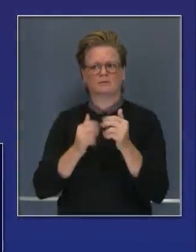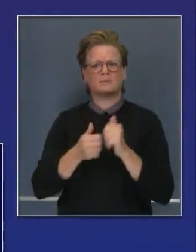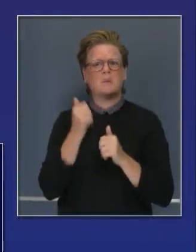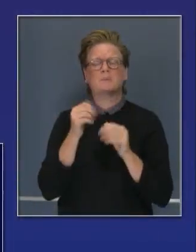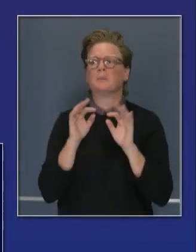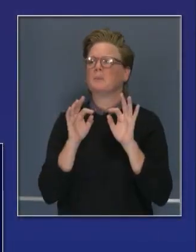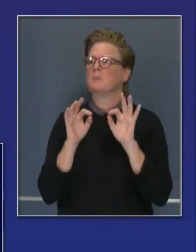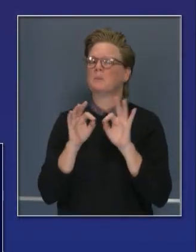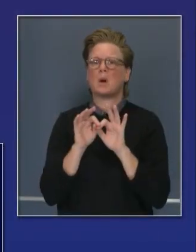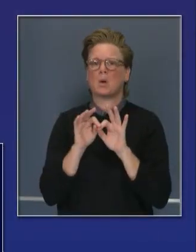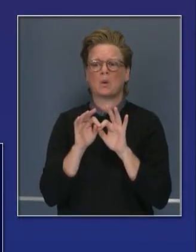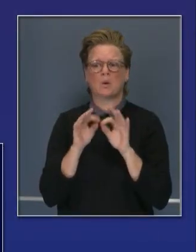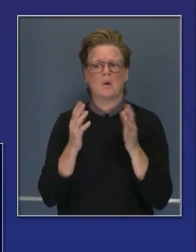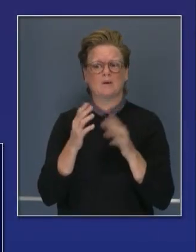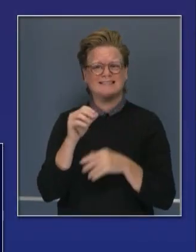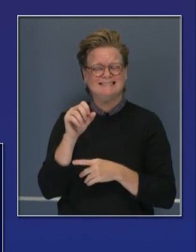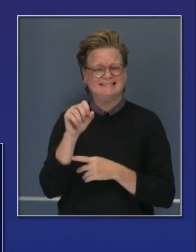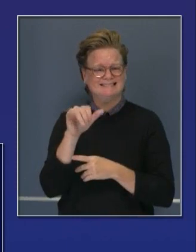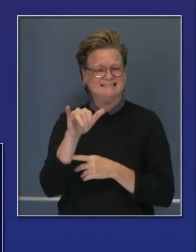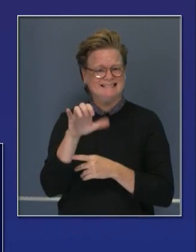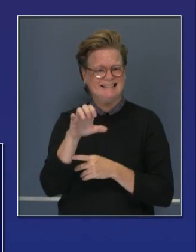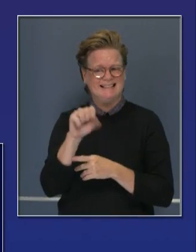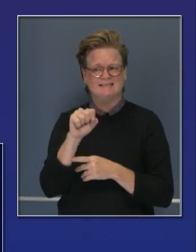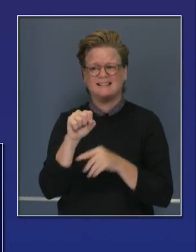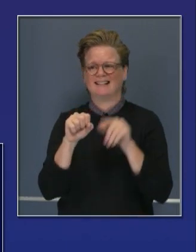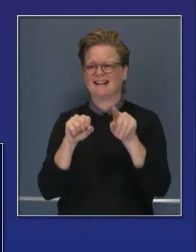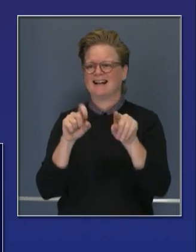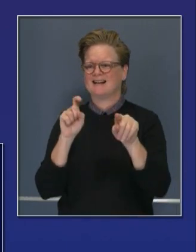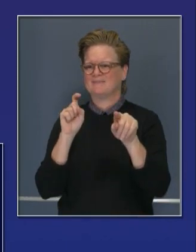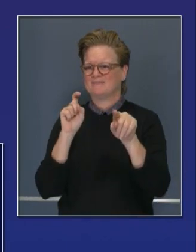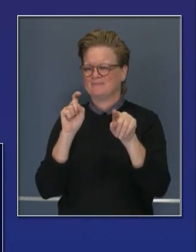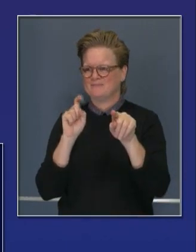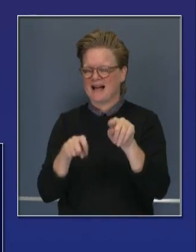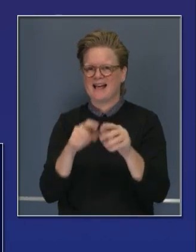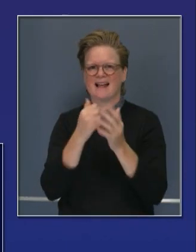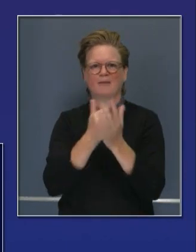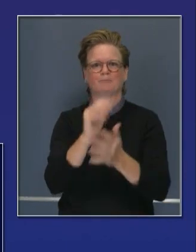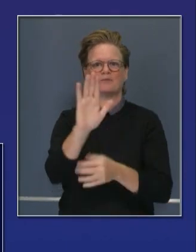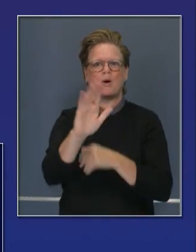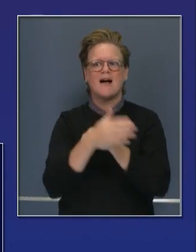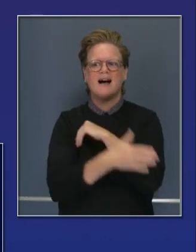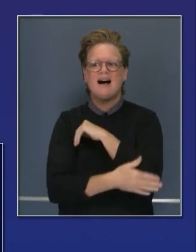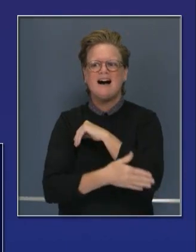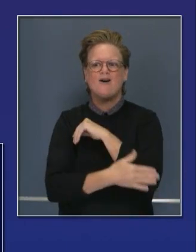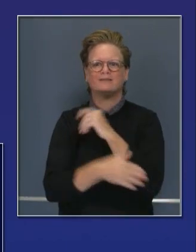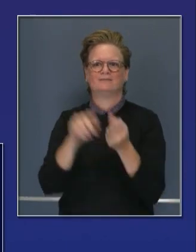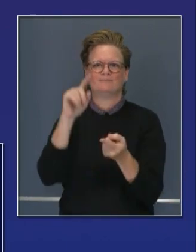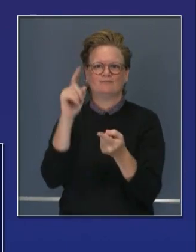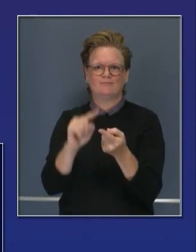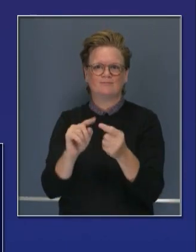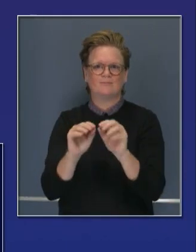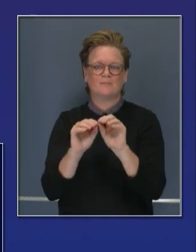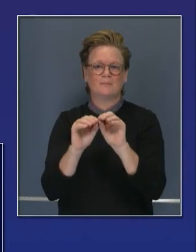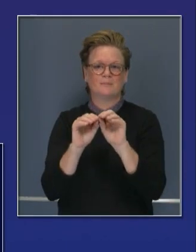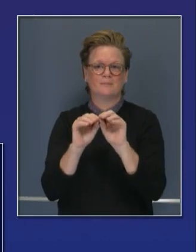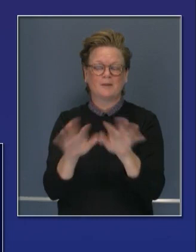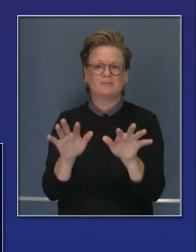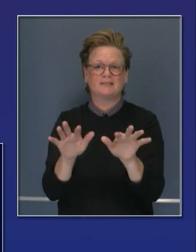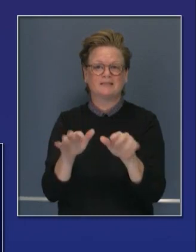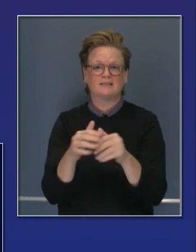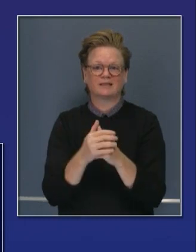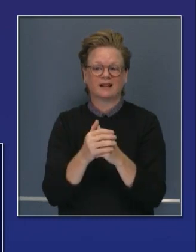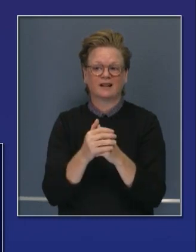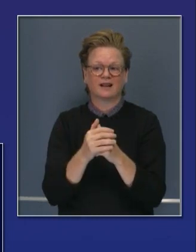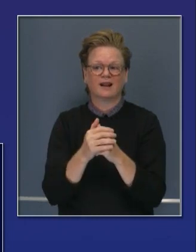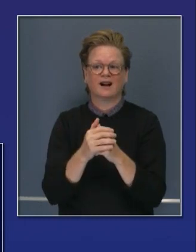Getting that positivity rate down and getting that case rate down. Those are the two measurements, the criteria that could move your